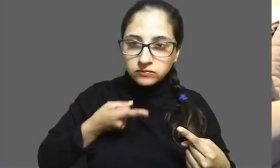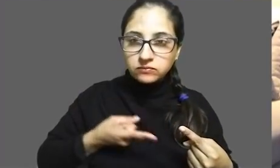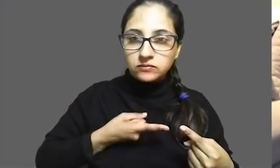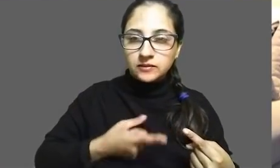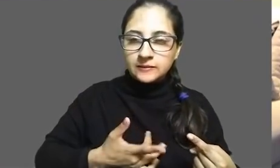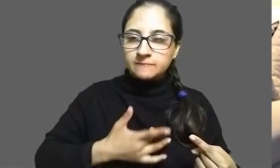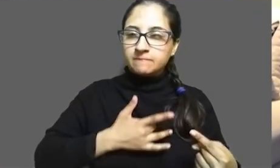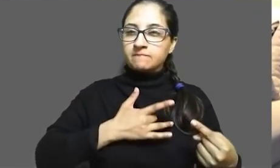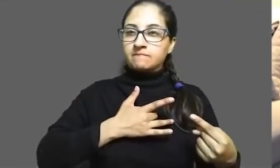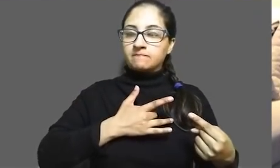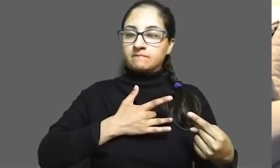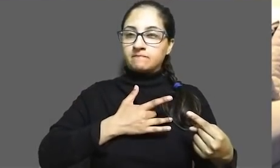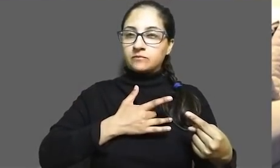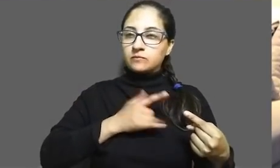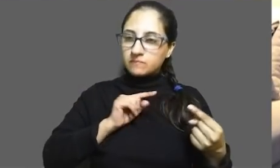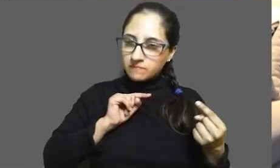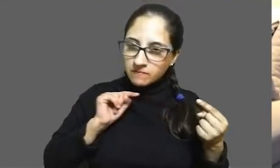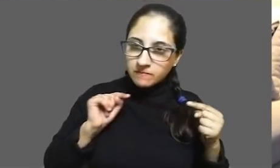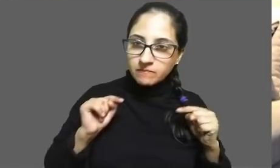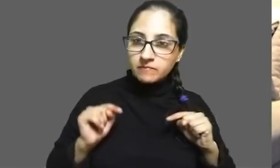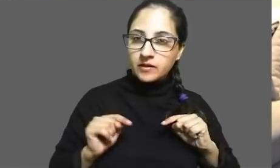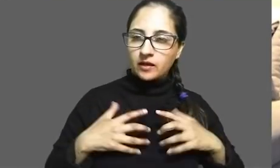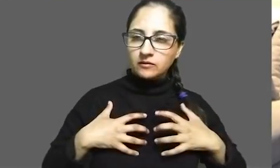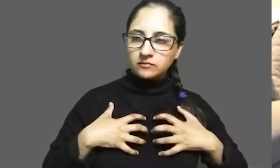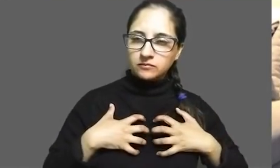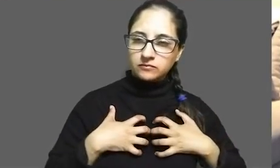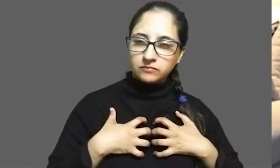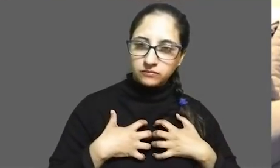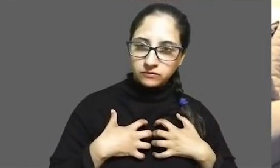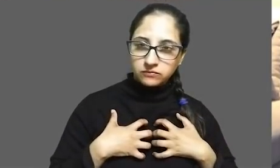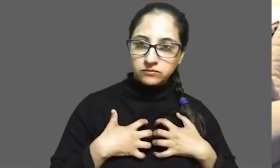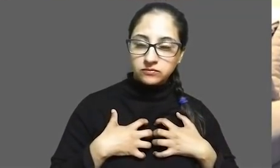support through the difficult journey of grief.